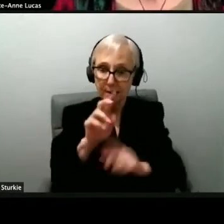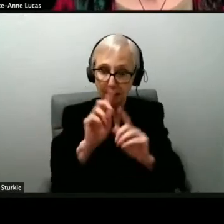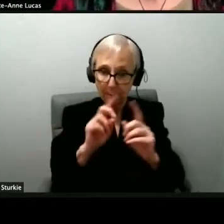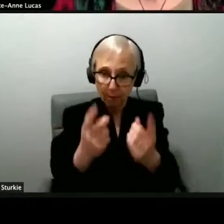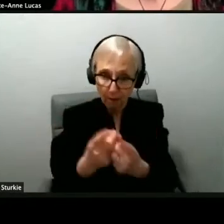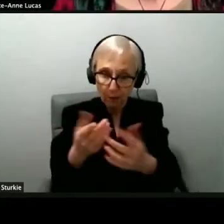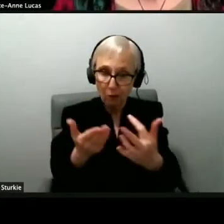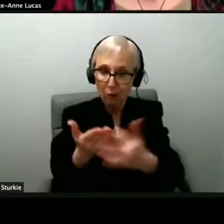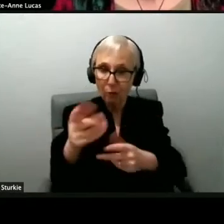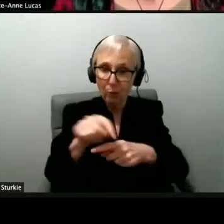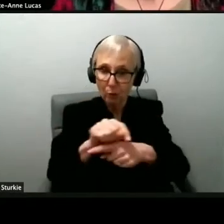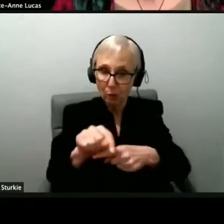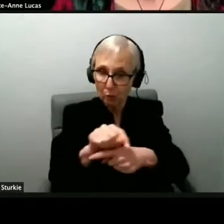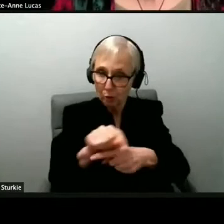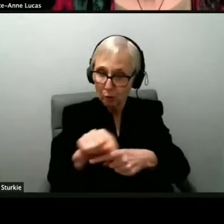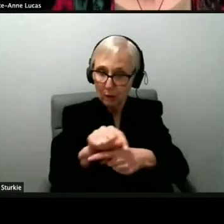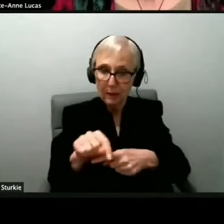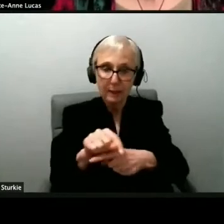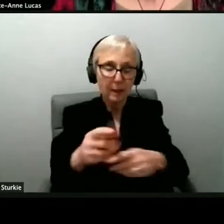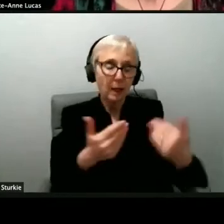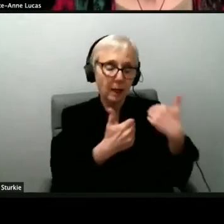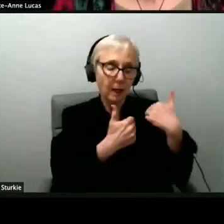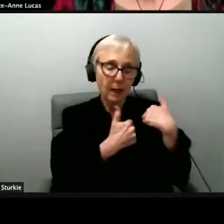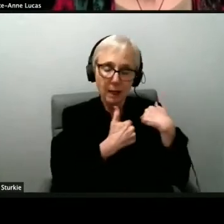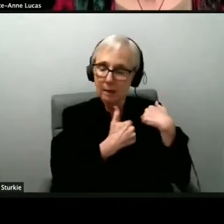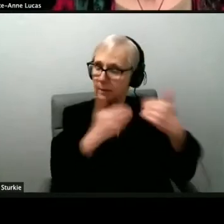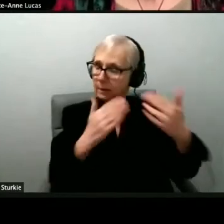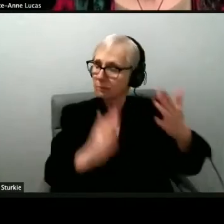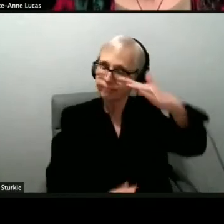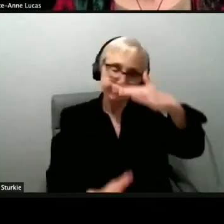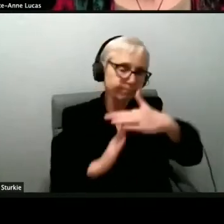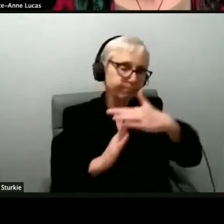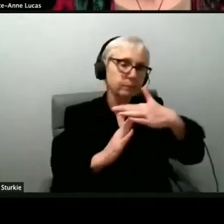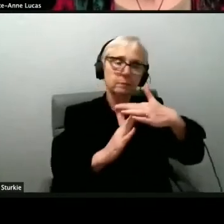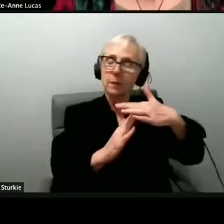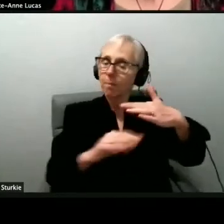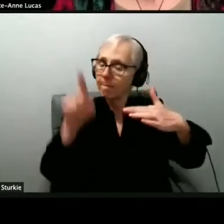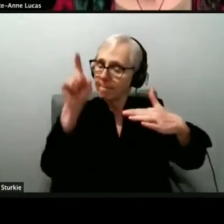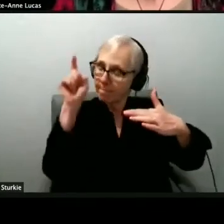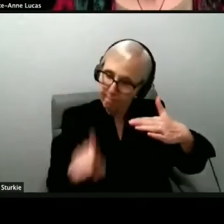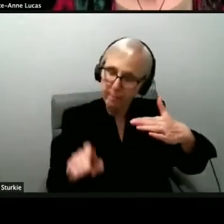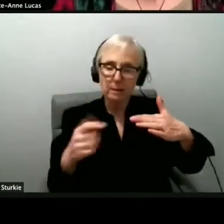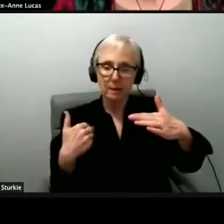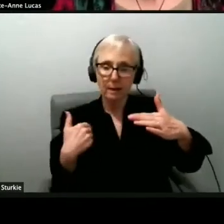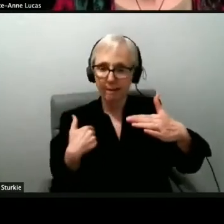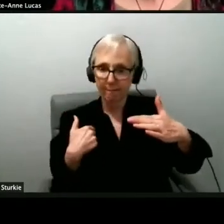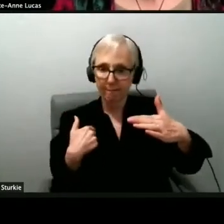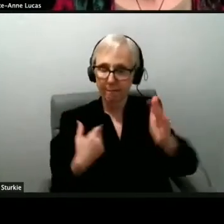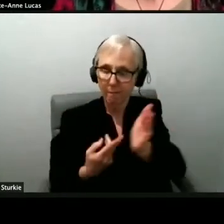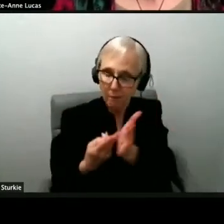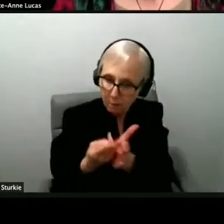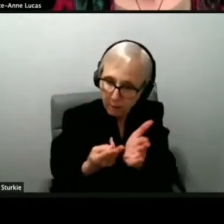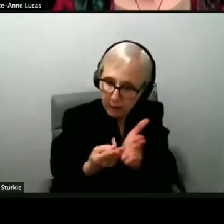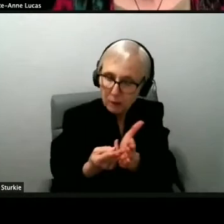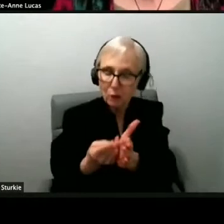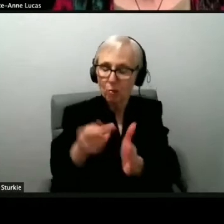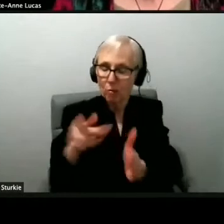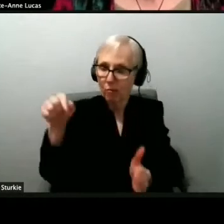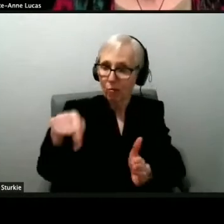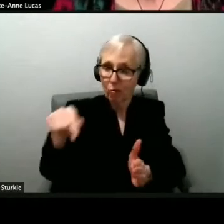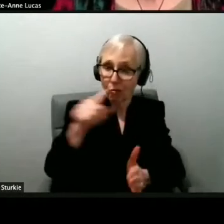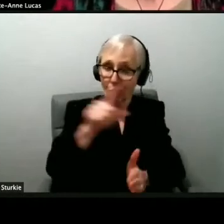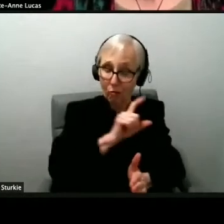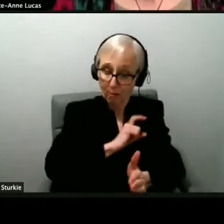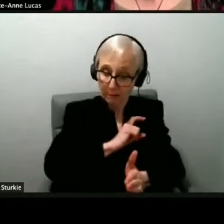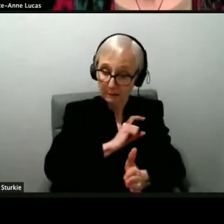and other things that I've done. Accountability is top of the list. We have to have it. You have to make sure that these folks are